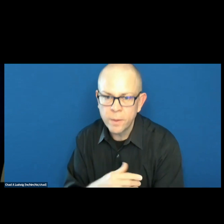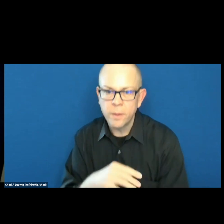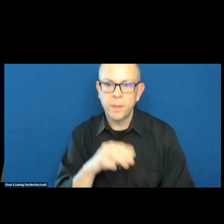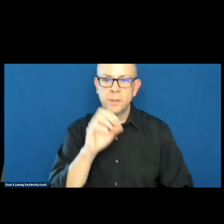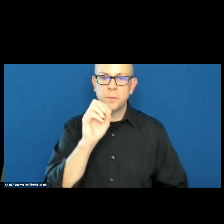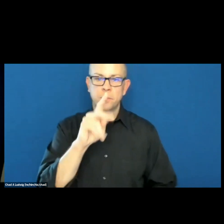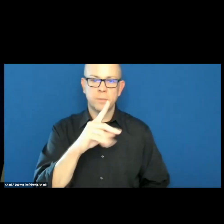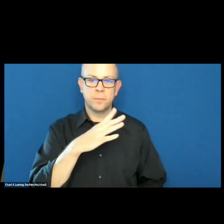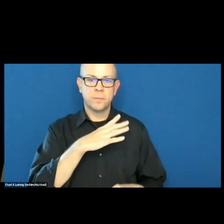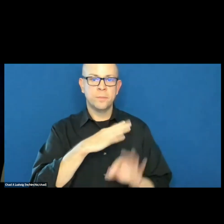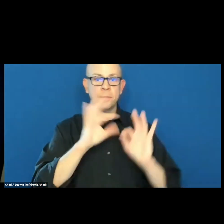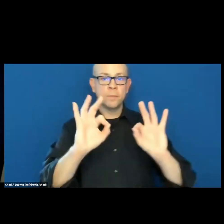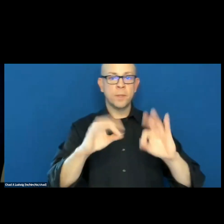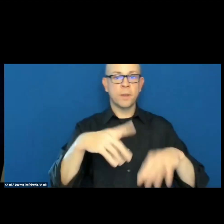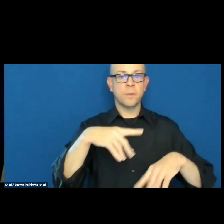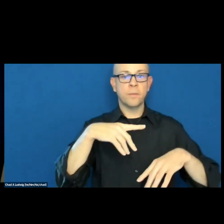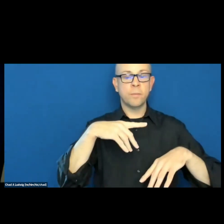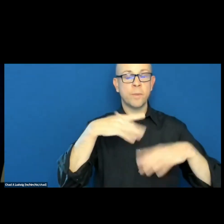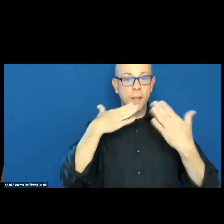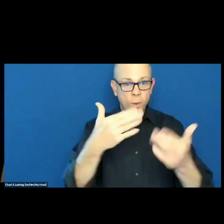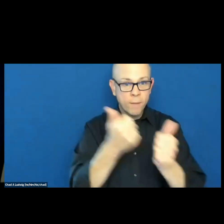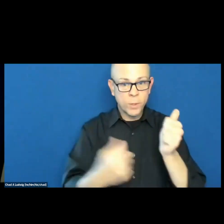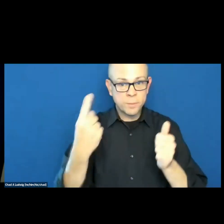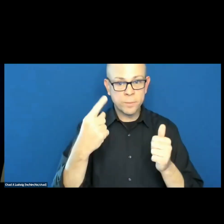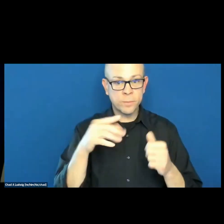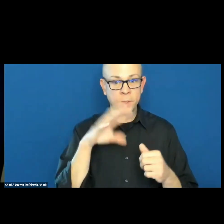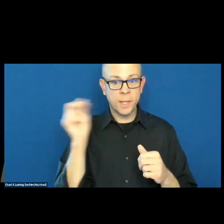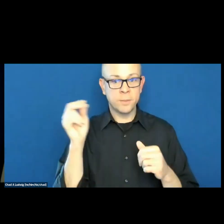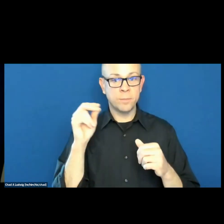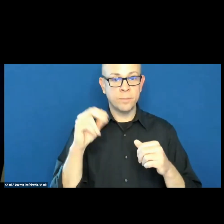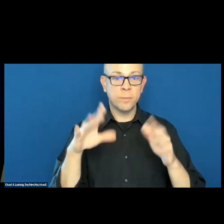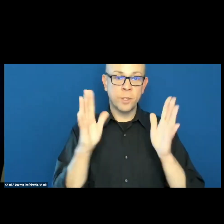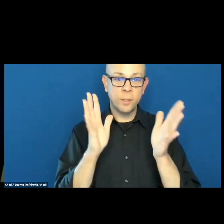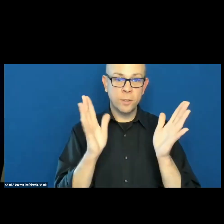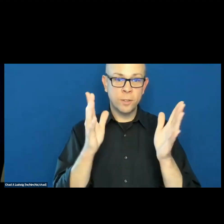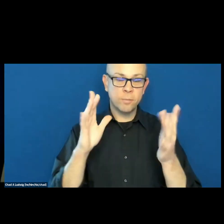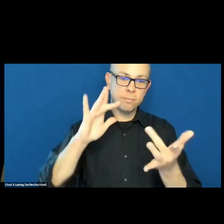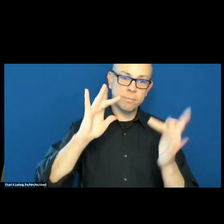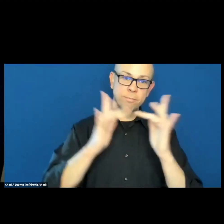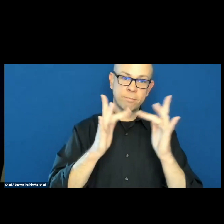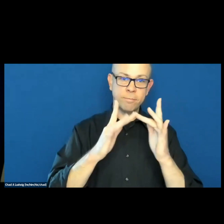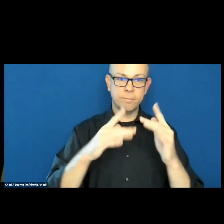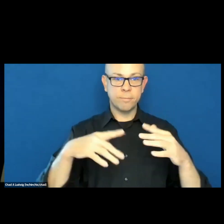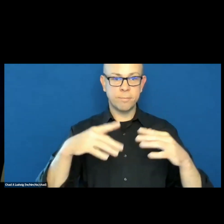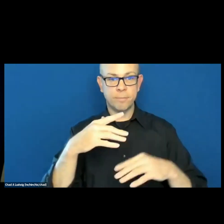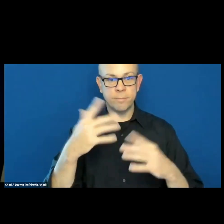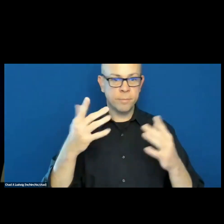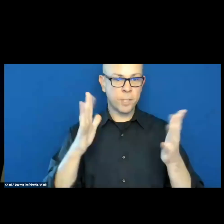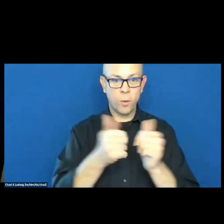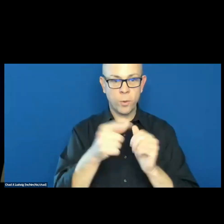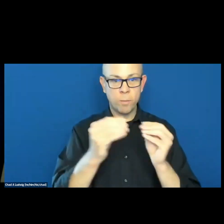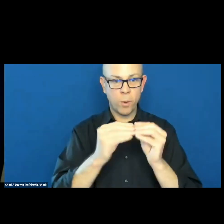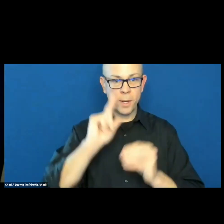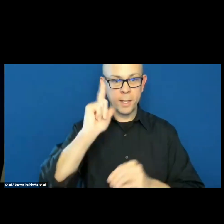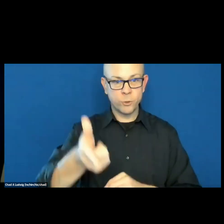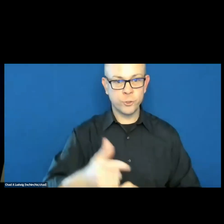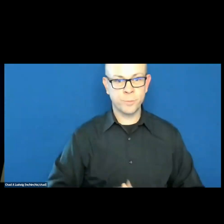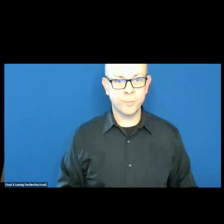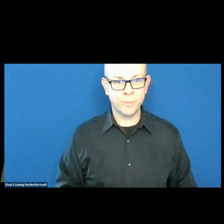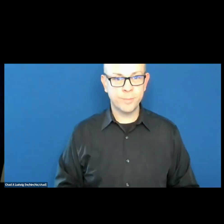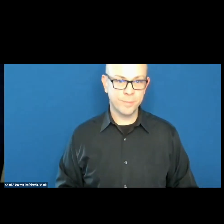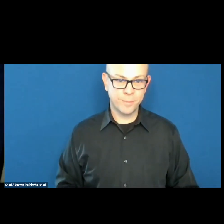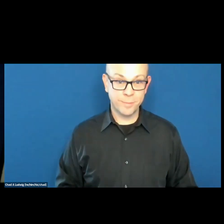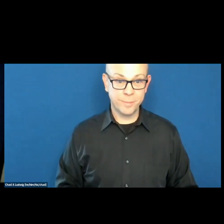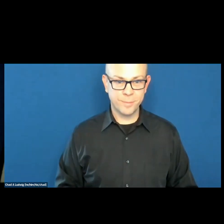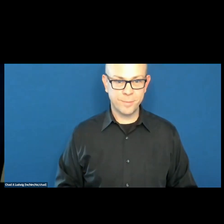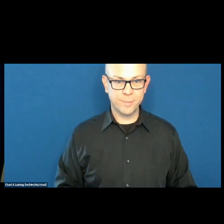Oh, and okay, people are thanking us for hosting. Thanks so much. And so thank you, everyone. Stay in touch, and we'll